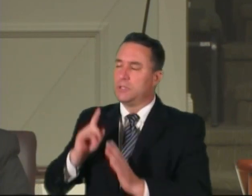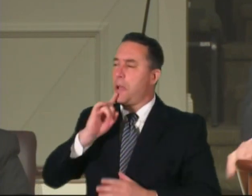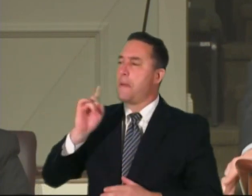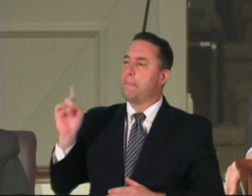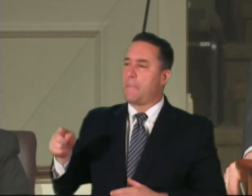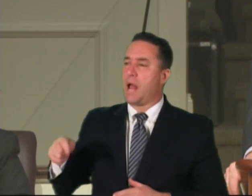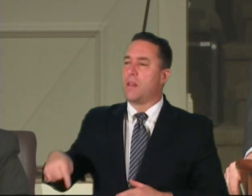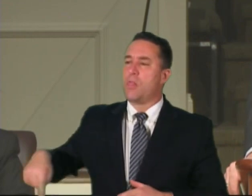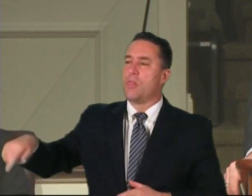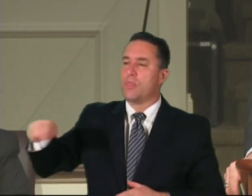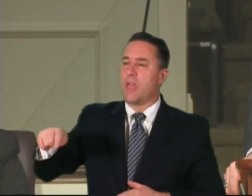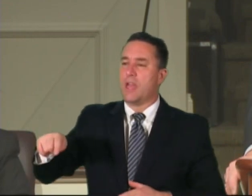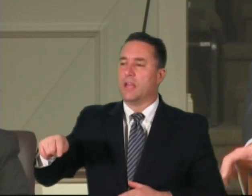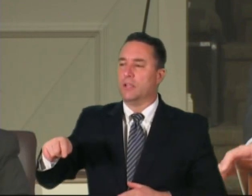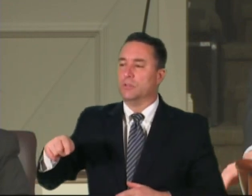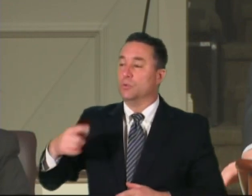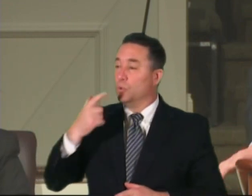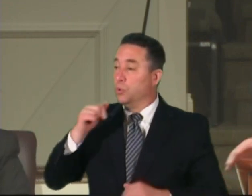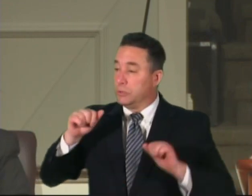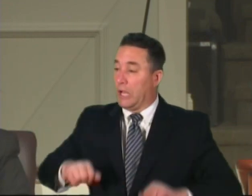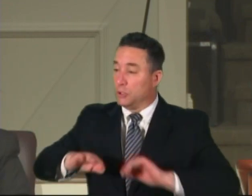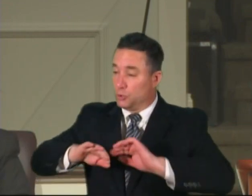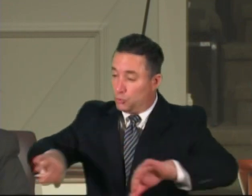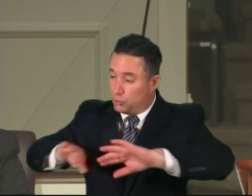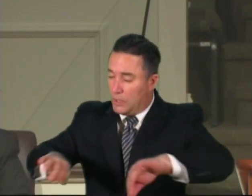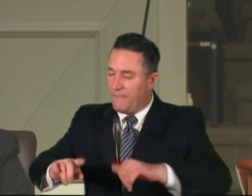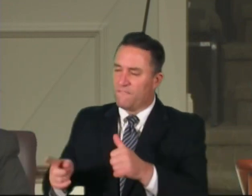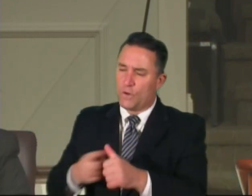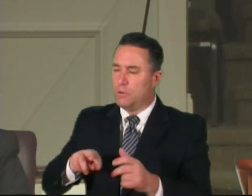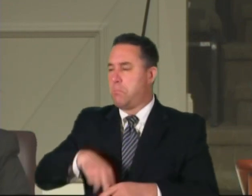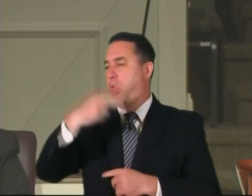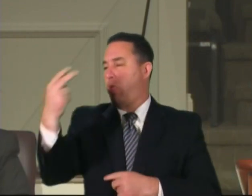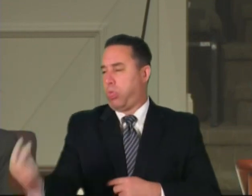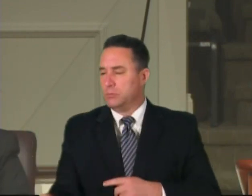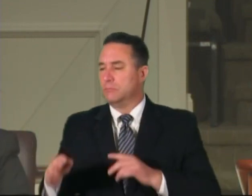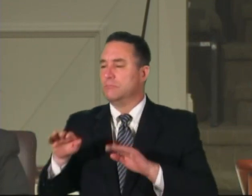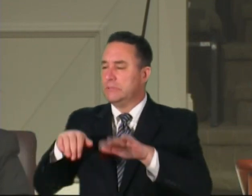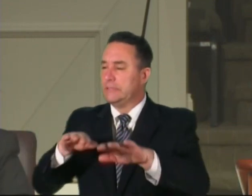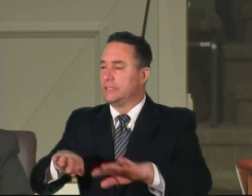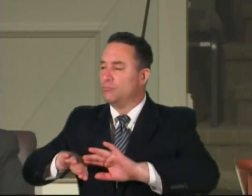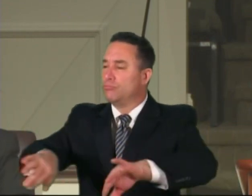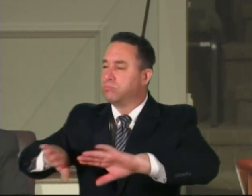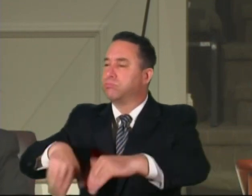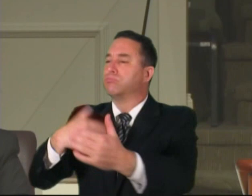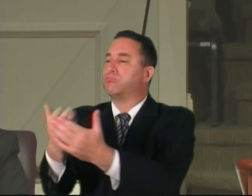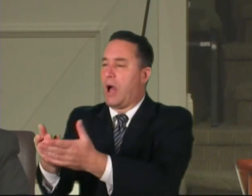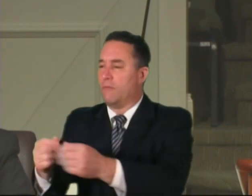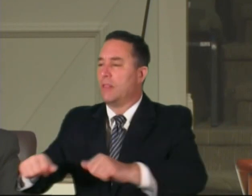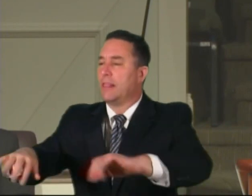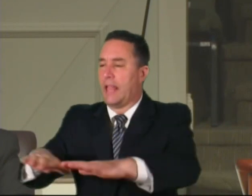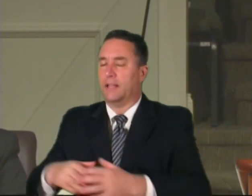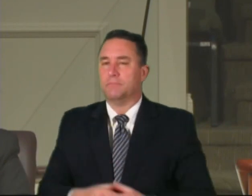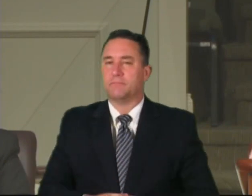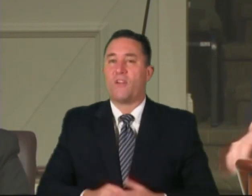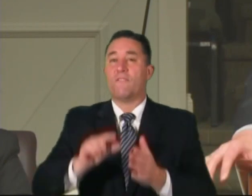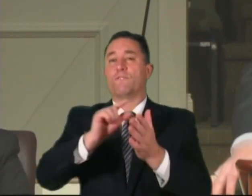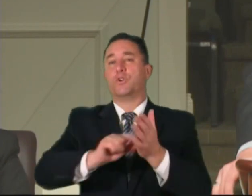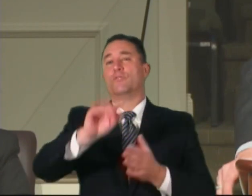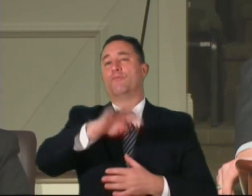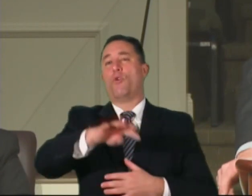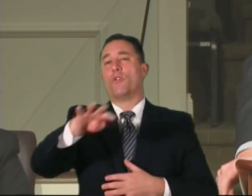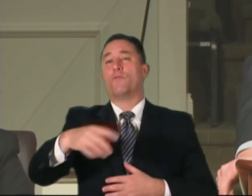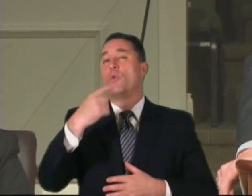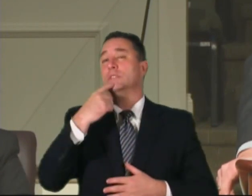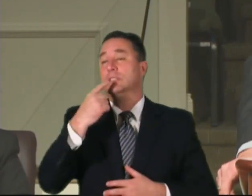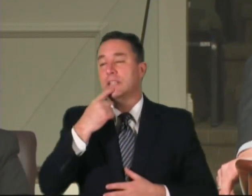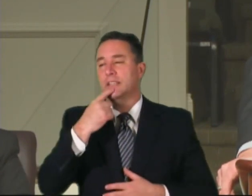commanded that they would swim, should cast themselves first into the sea and get to land. And then the verse 44